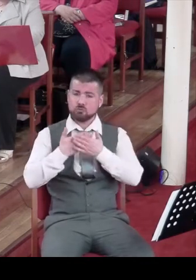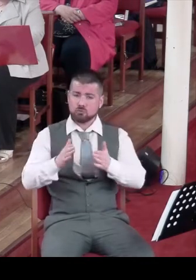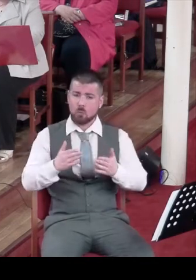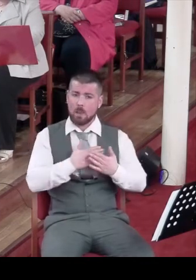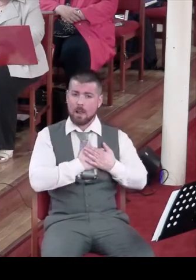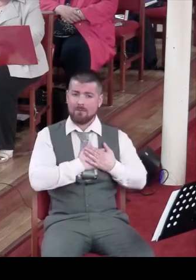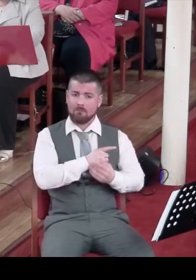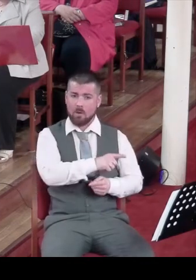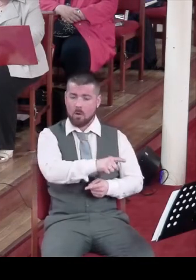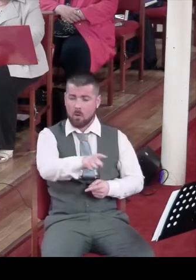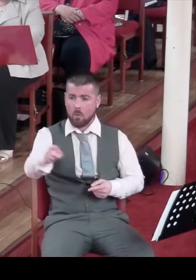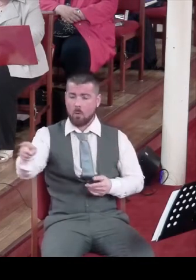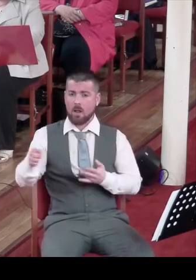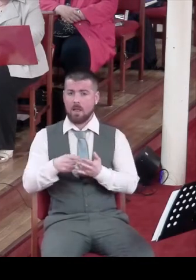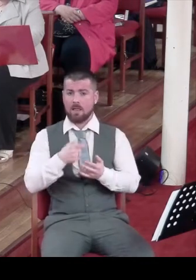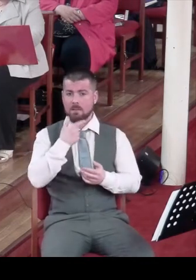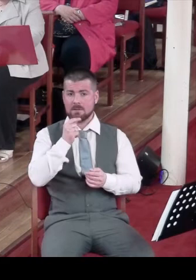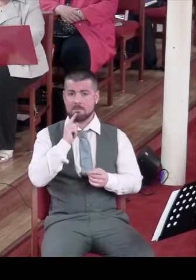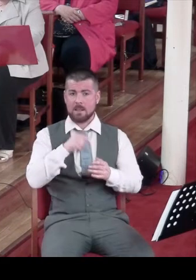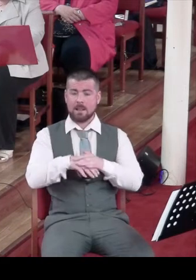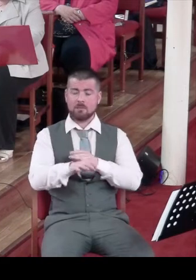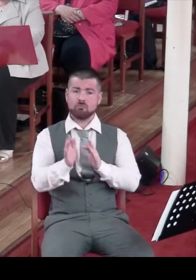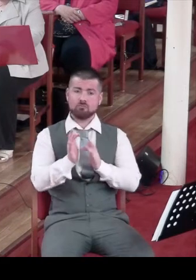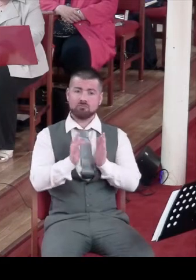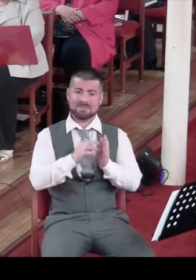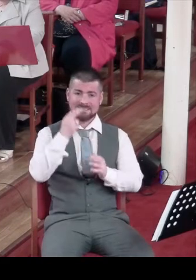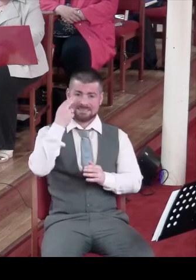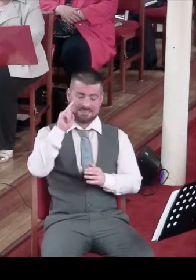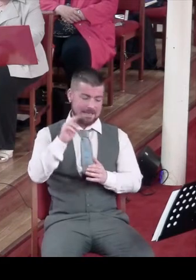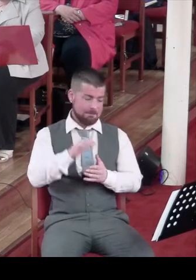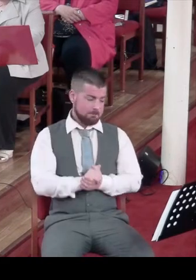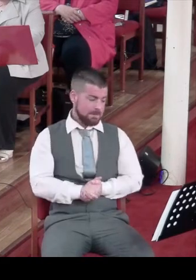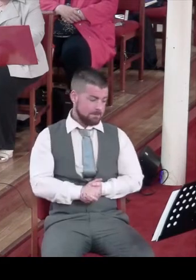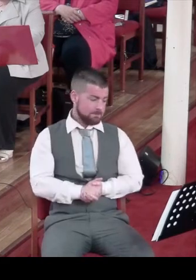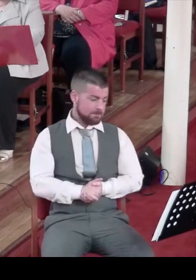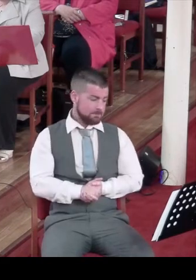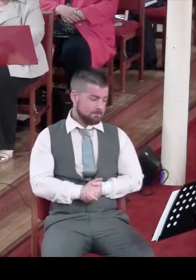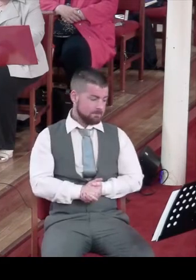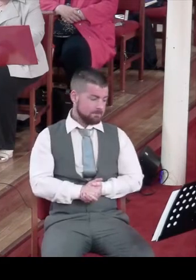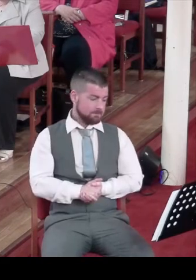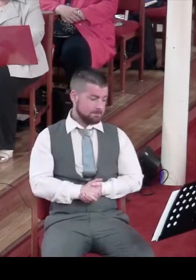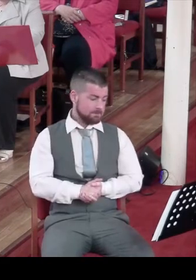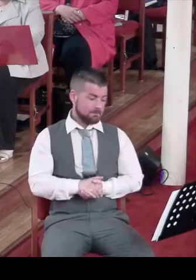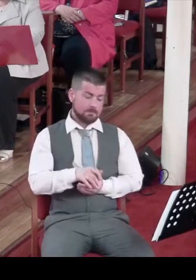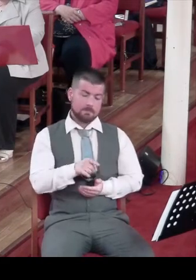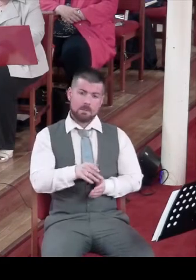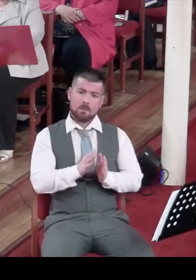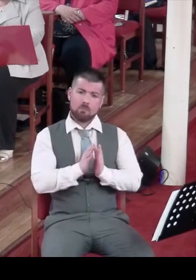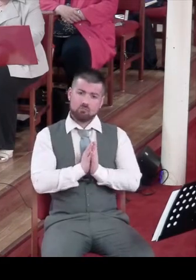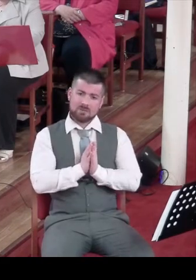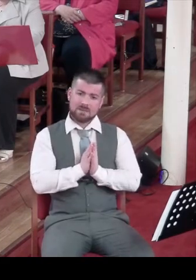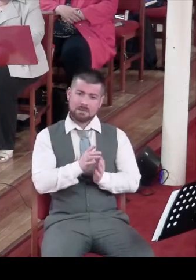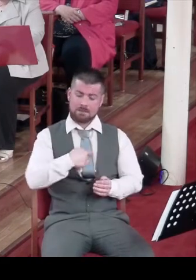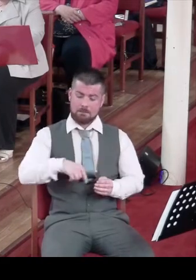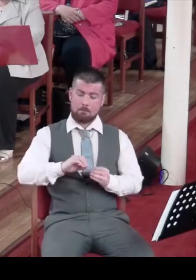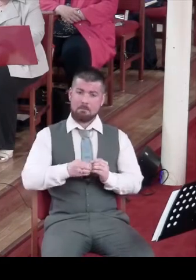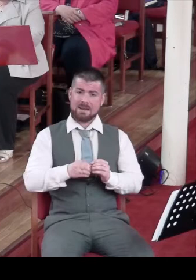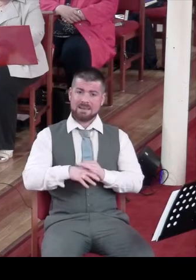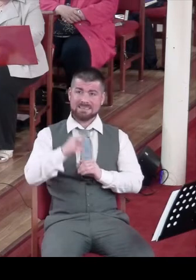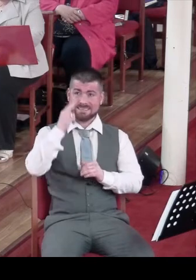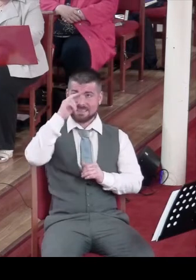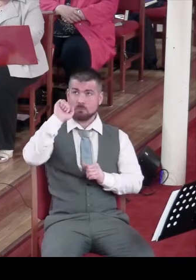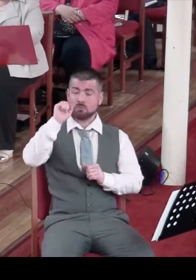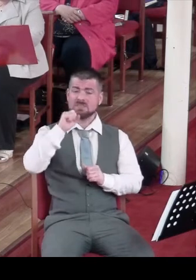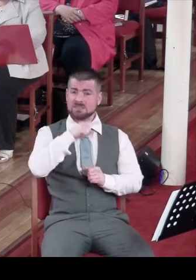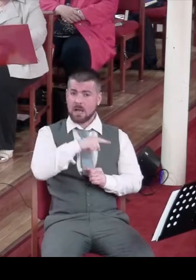another. In Christ's name. For these prayers we make in the name of your Son,